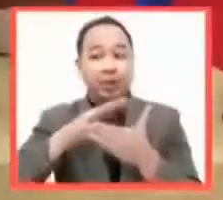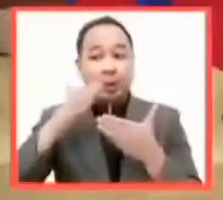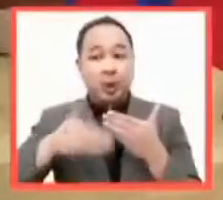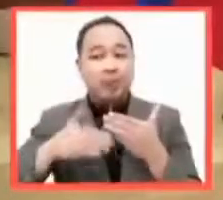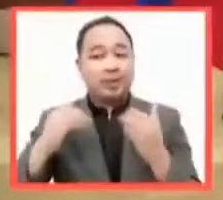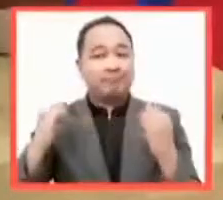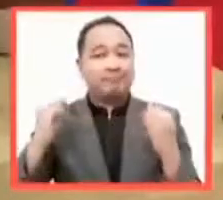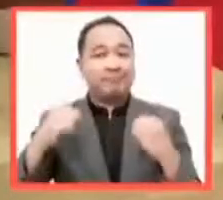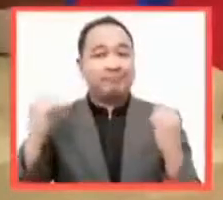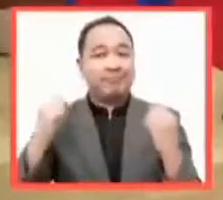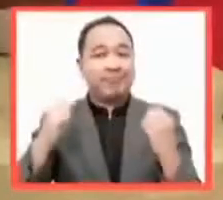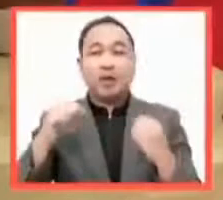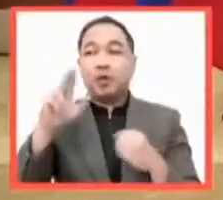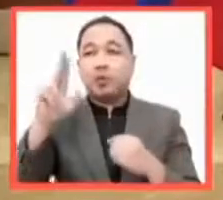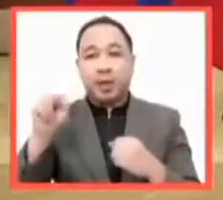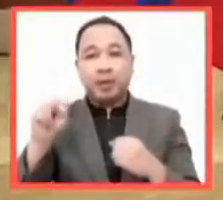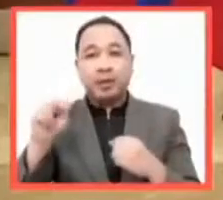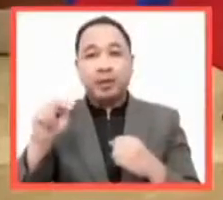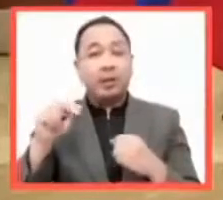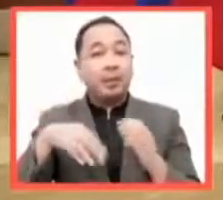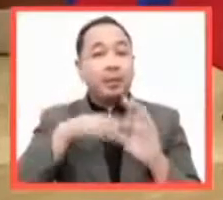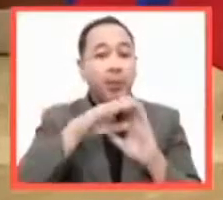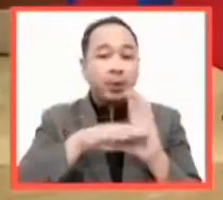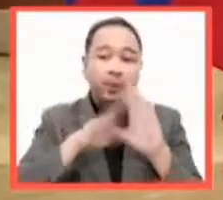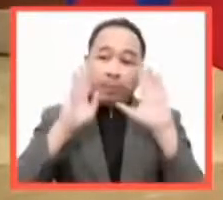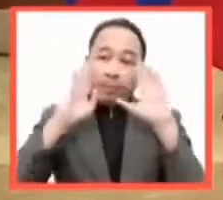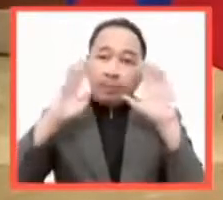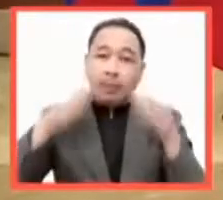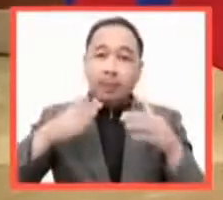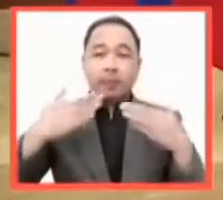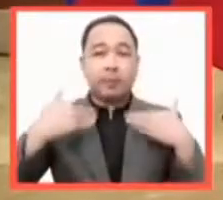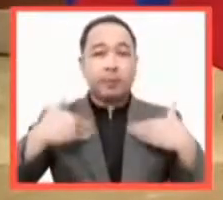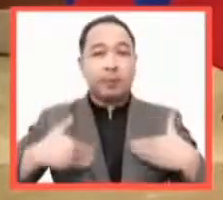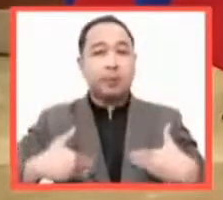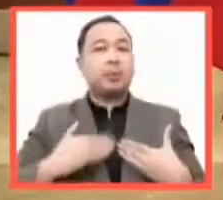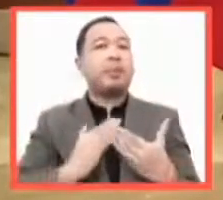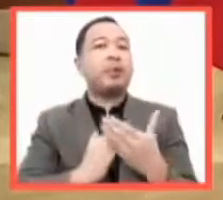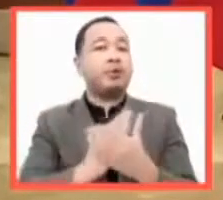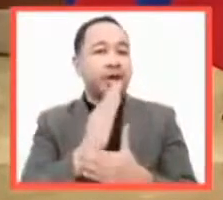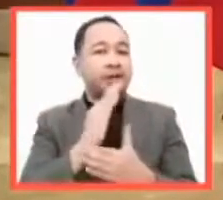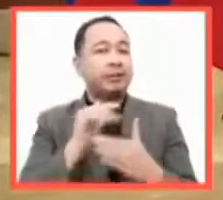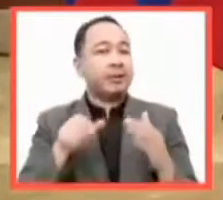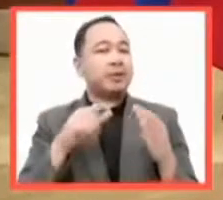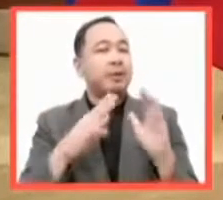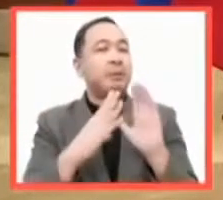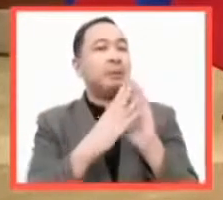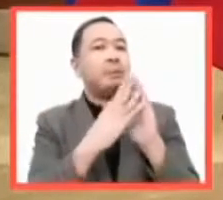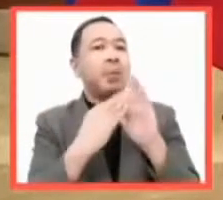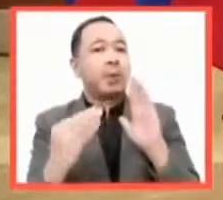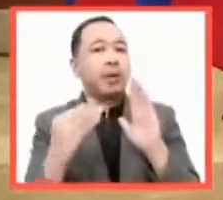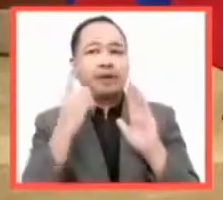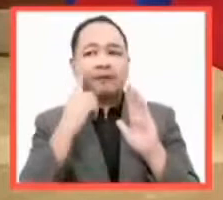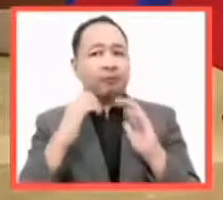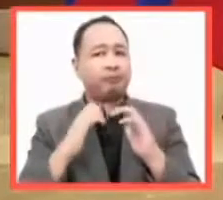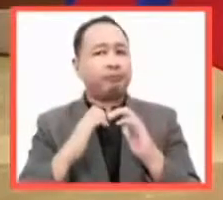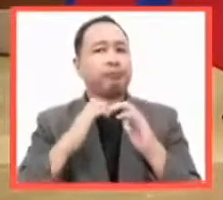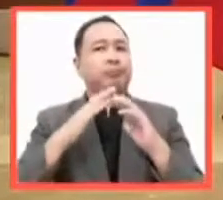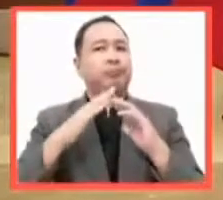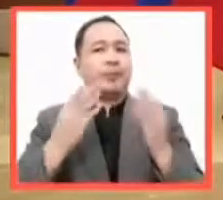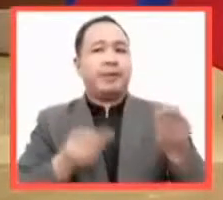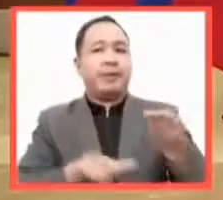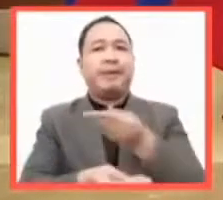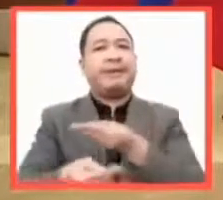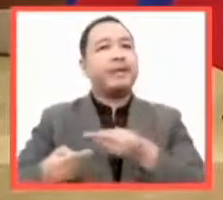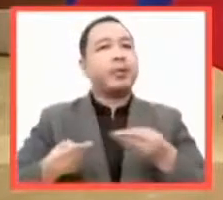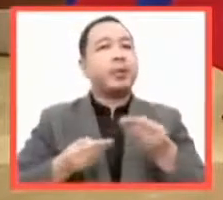We have recently finalized the United Nations, our joint program of human rights. This is